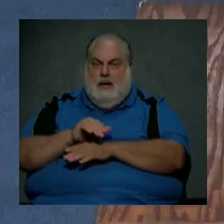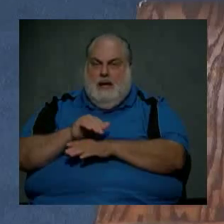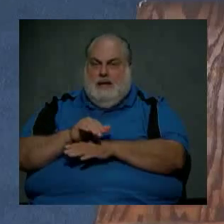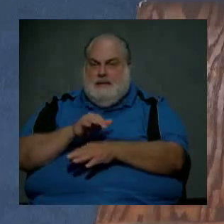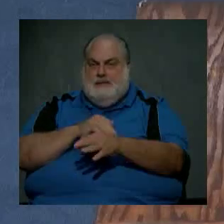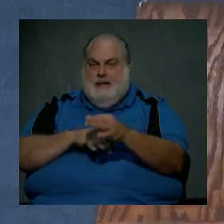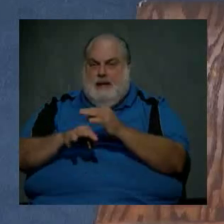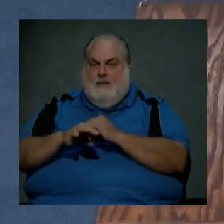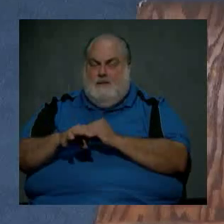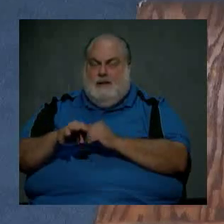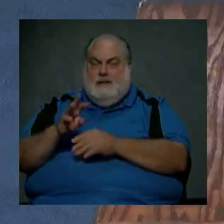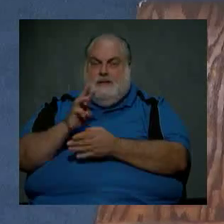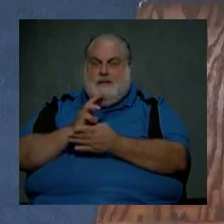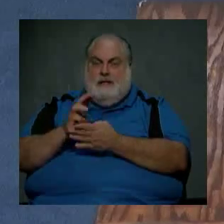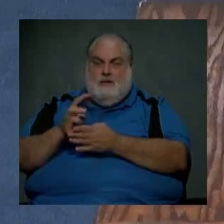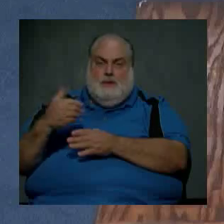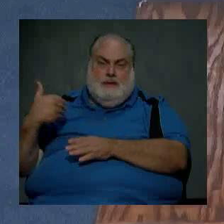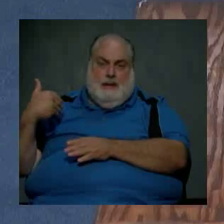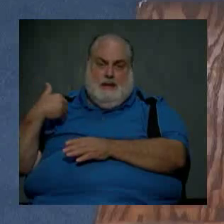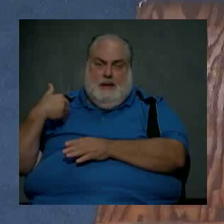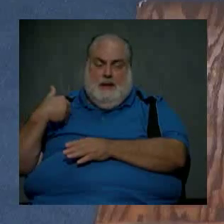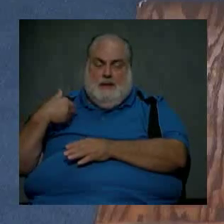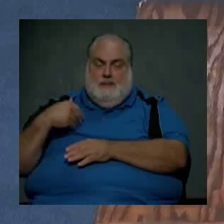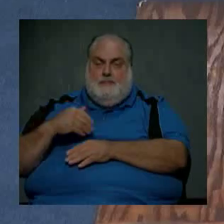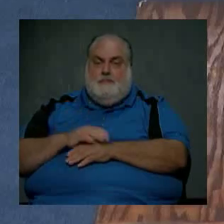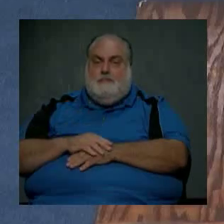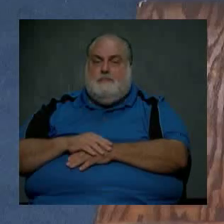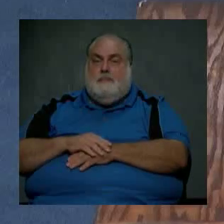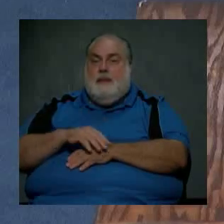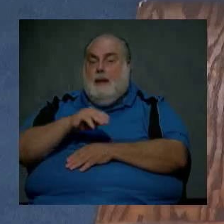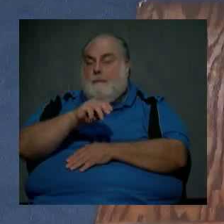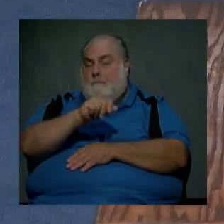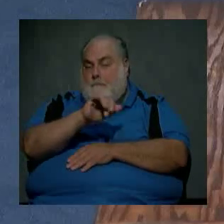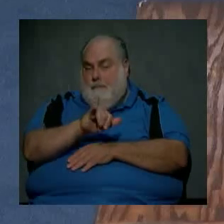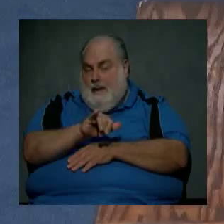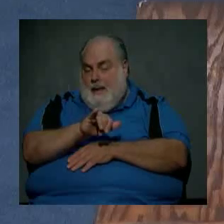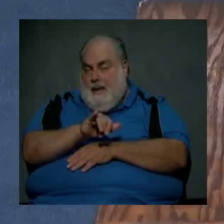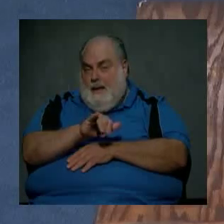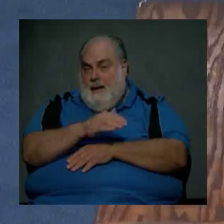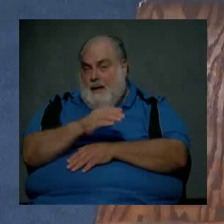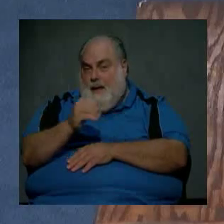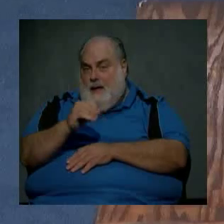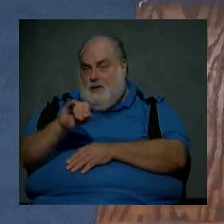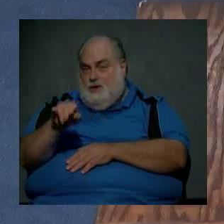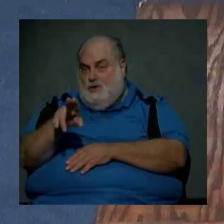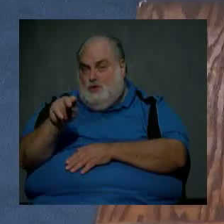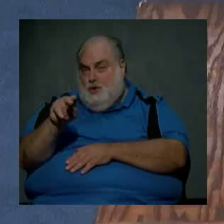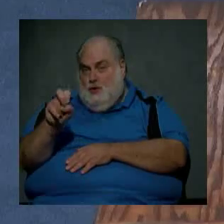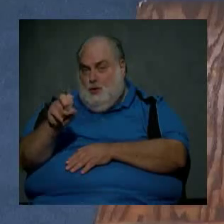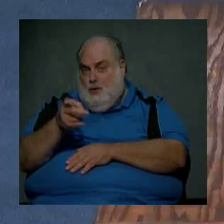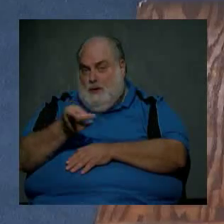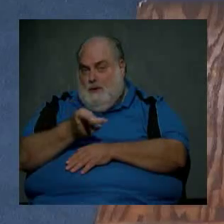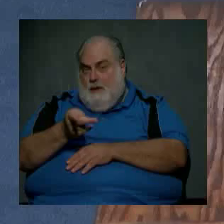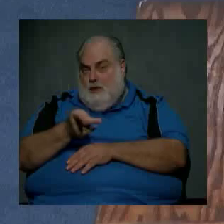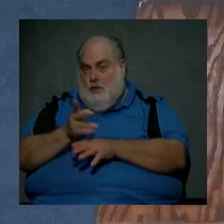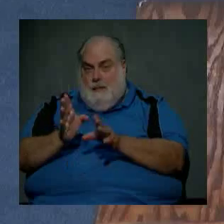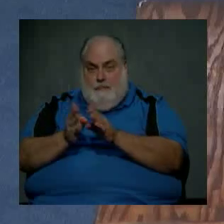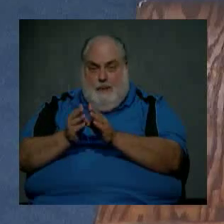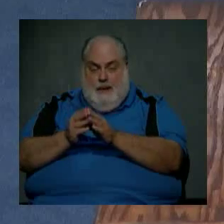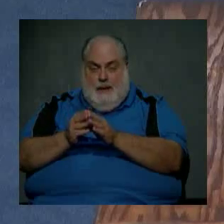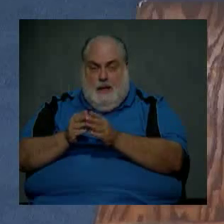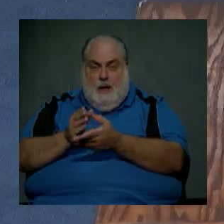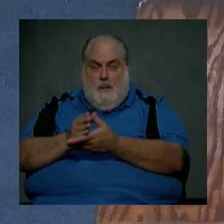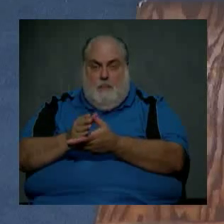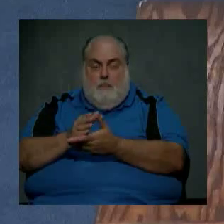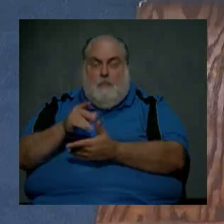past. In the May and June regularly scheduled meetings of the River Market Design Review Committee, Parks